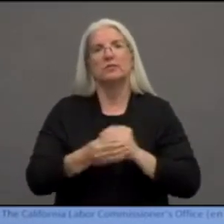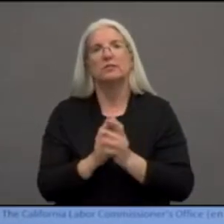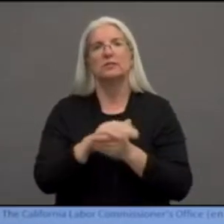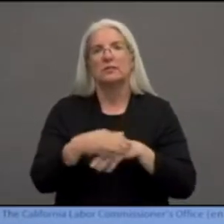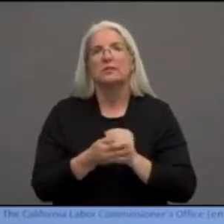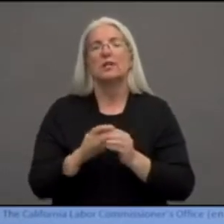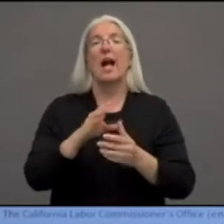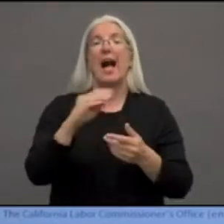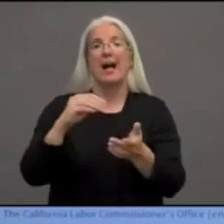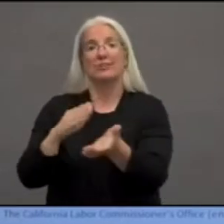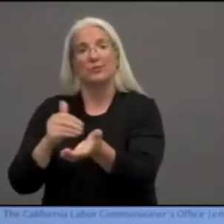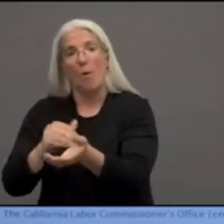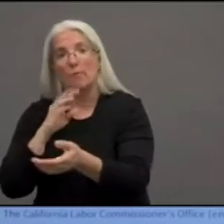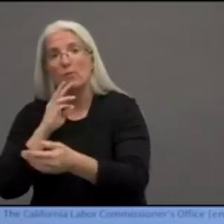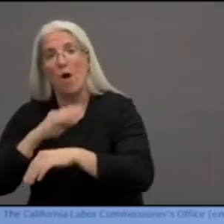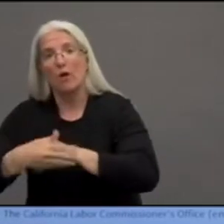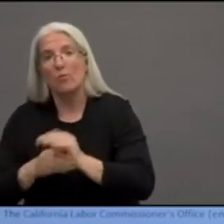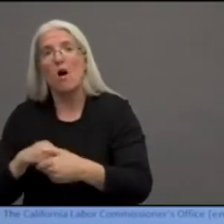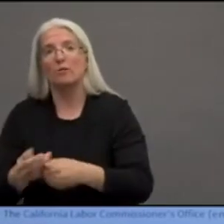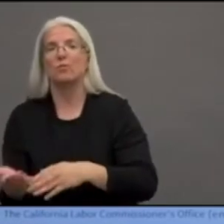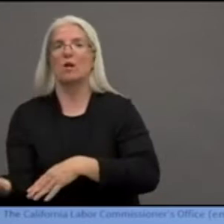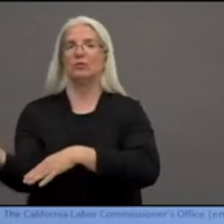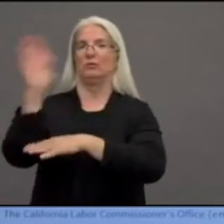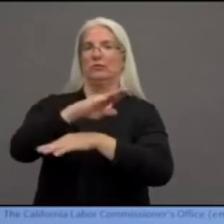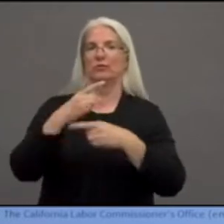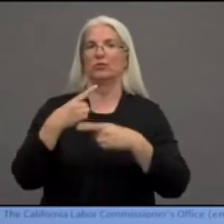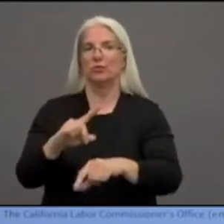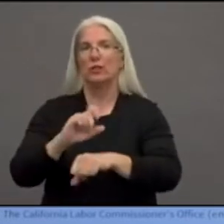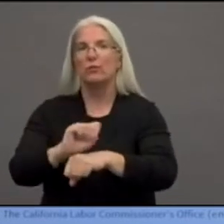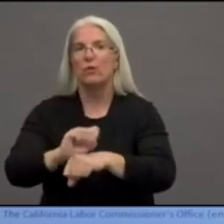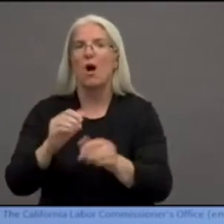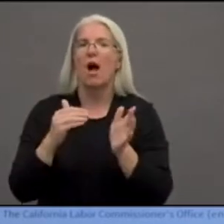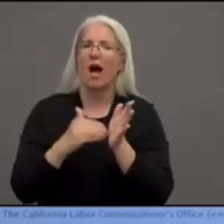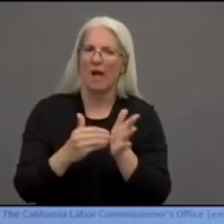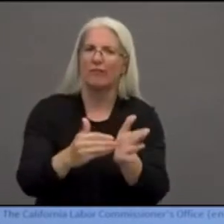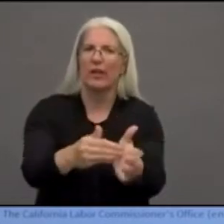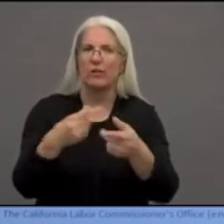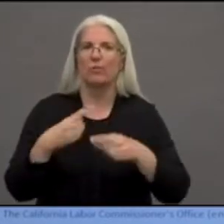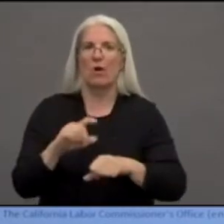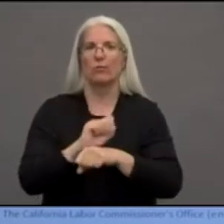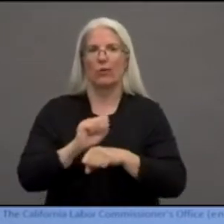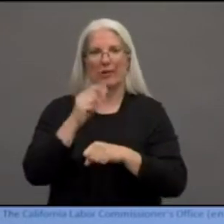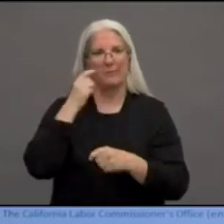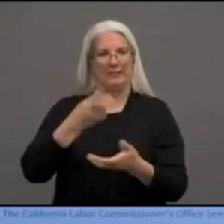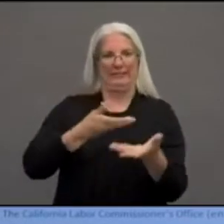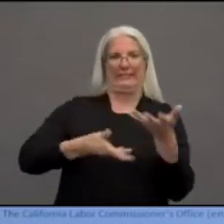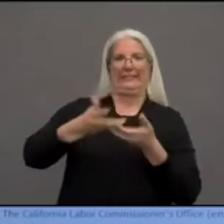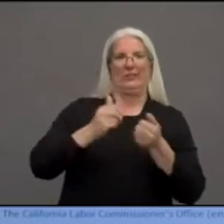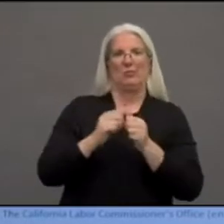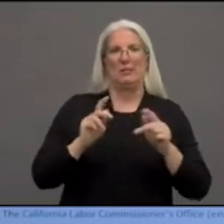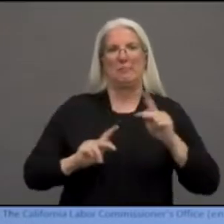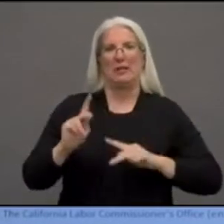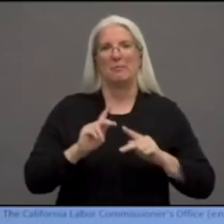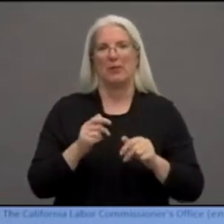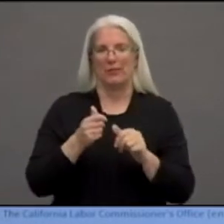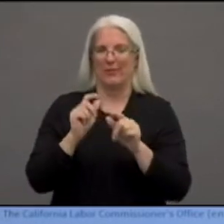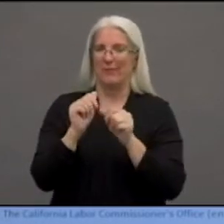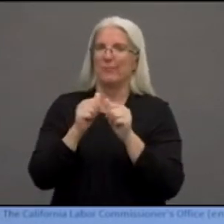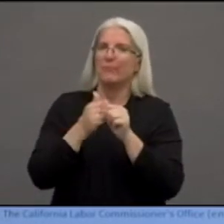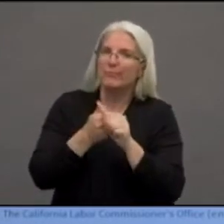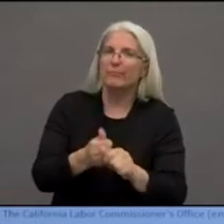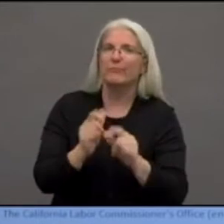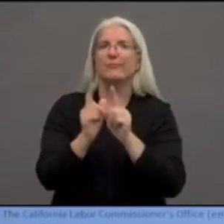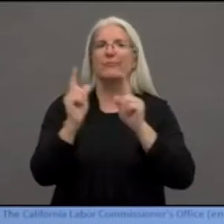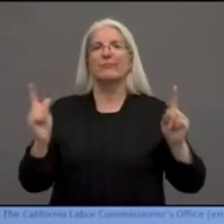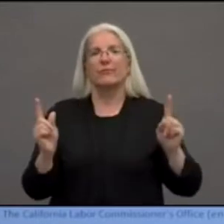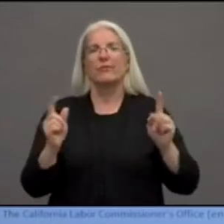as you arrive, continue washing your hands frequently while you're at work, and really practicing a lot of those social distancing protocols to